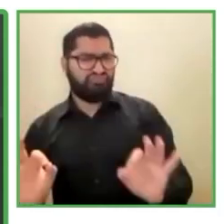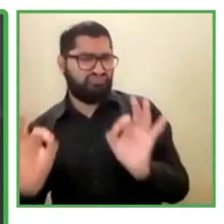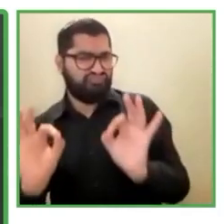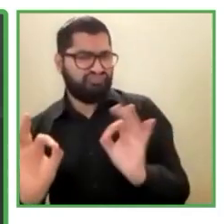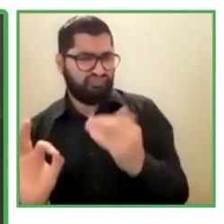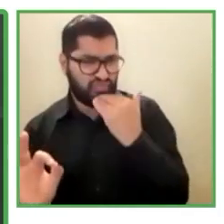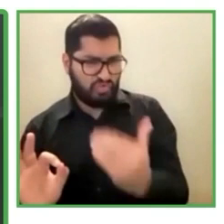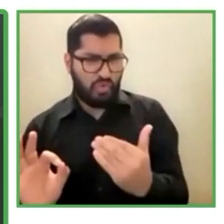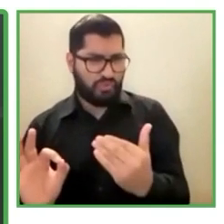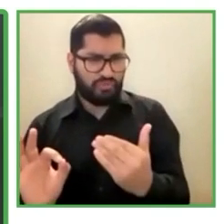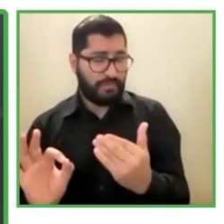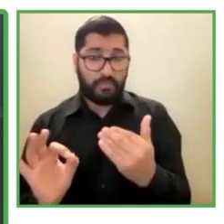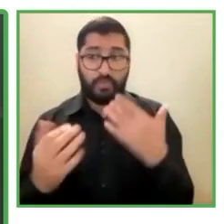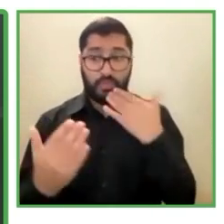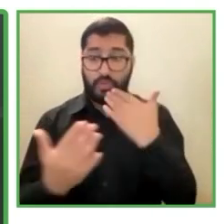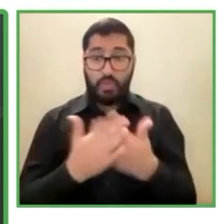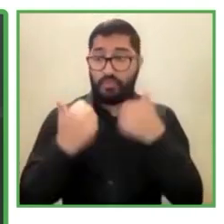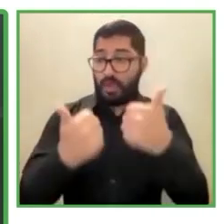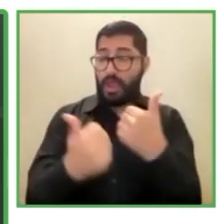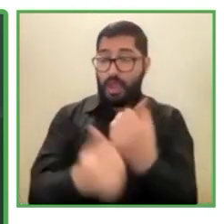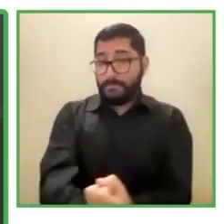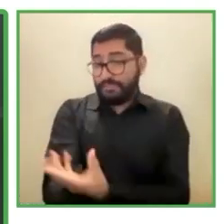very sensible topic in